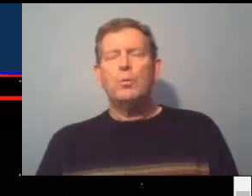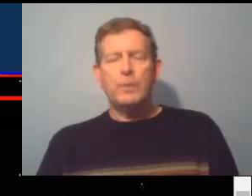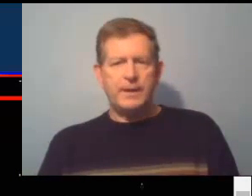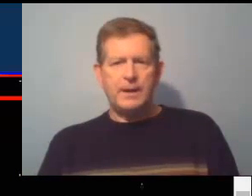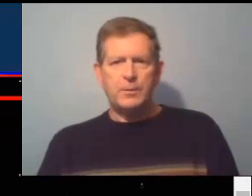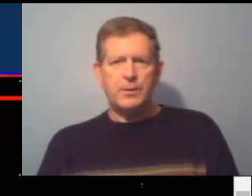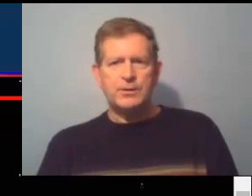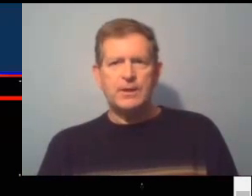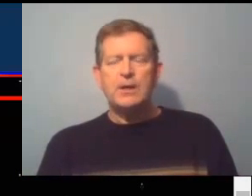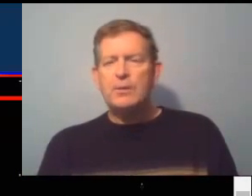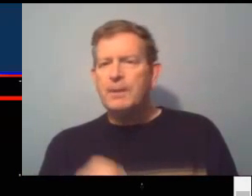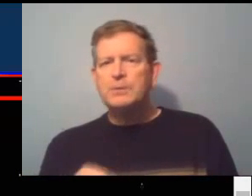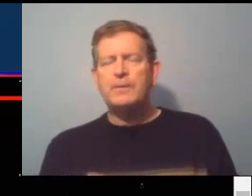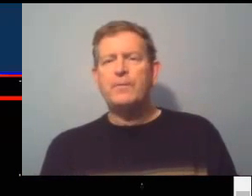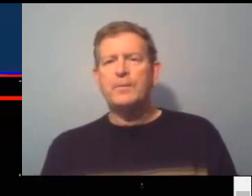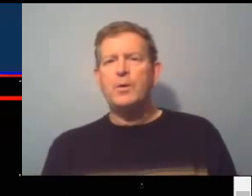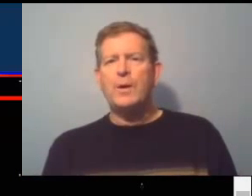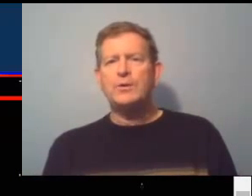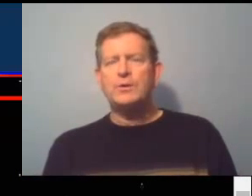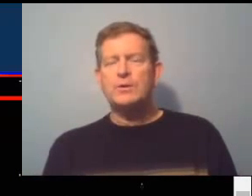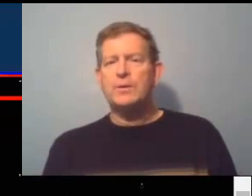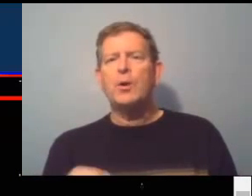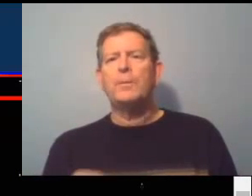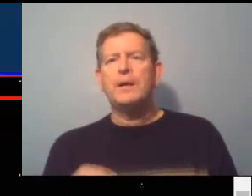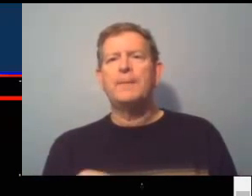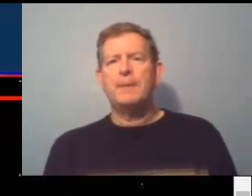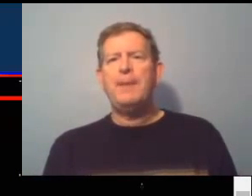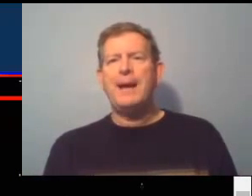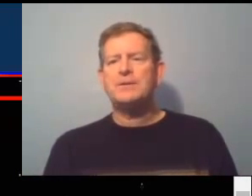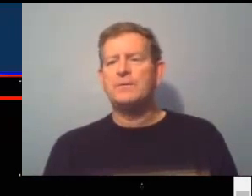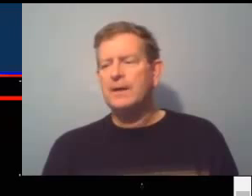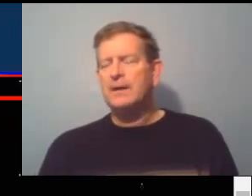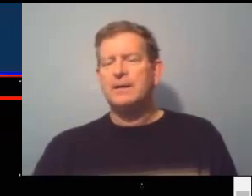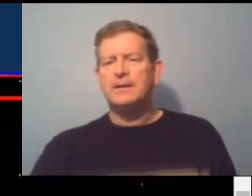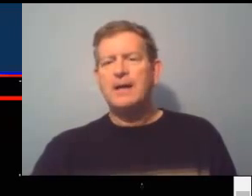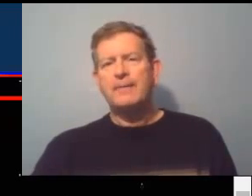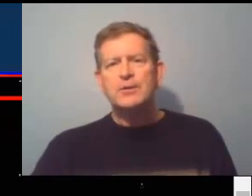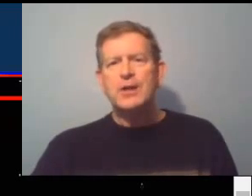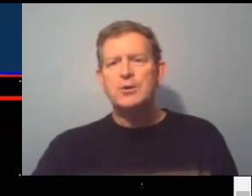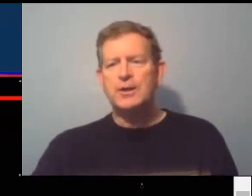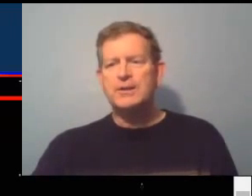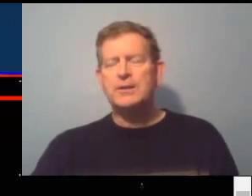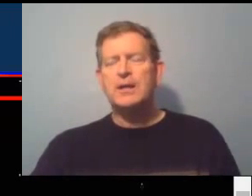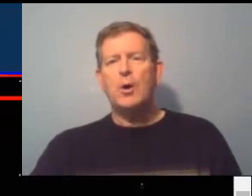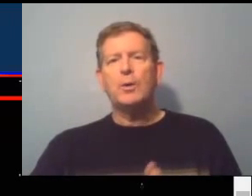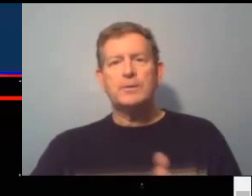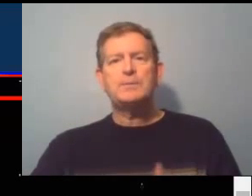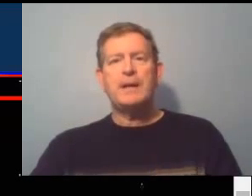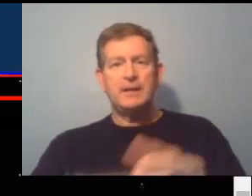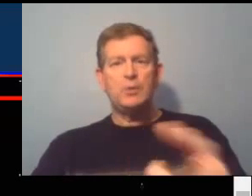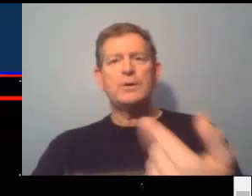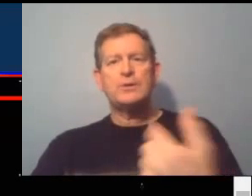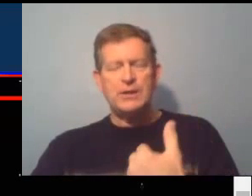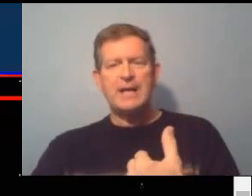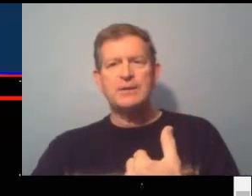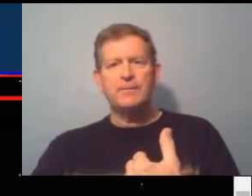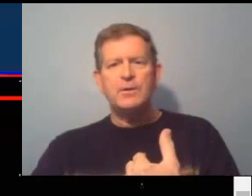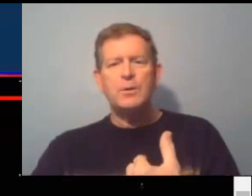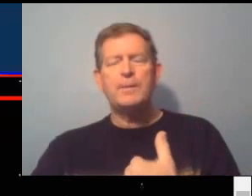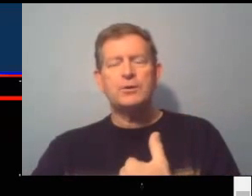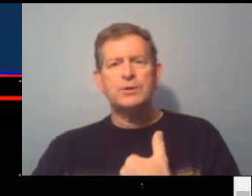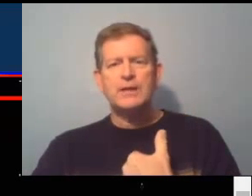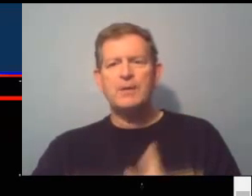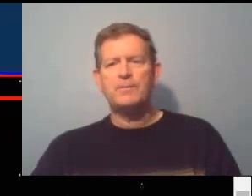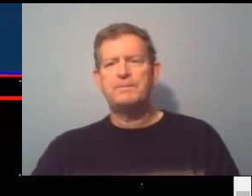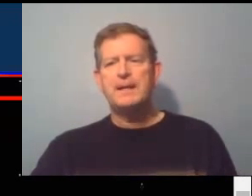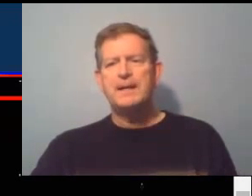information with another person. You must be able to form a question so that you don't become a passive conversationalist, only responding to questions asked of